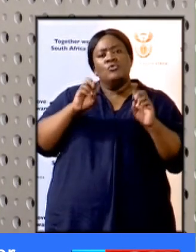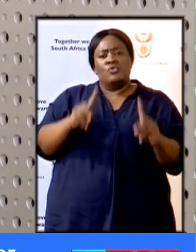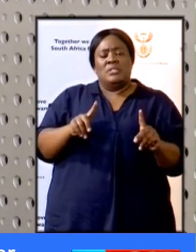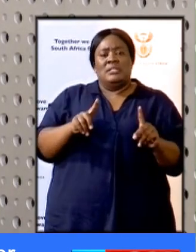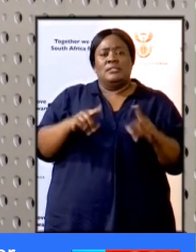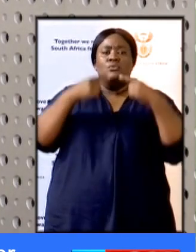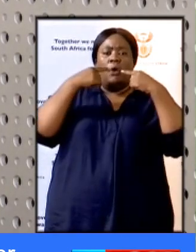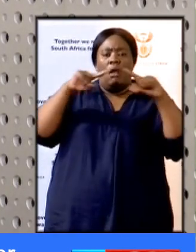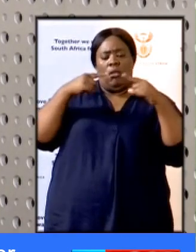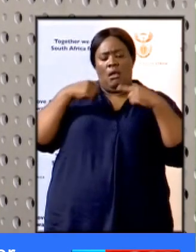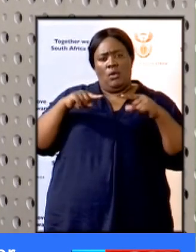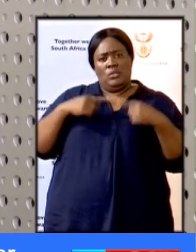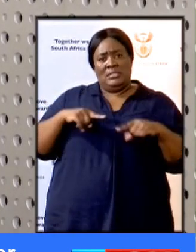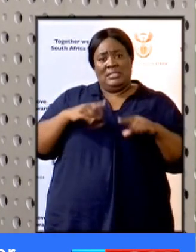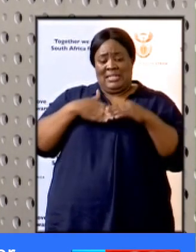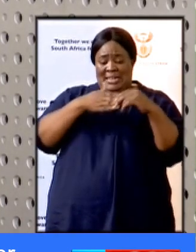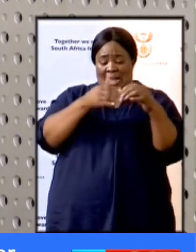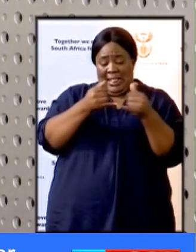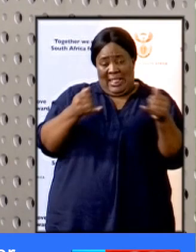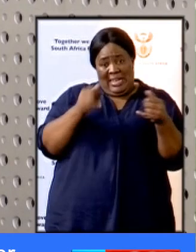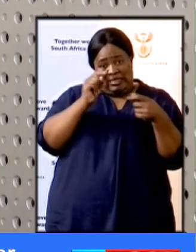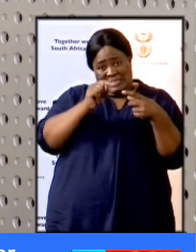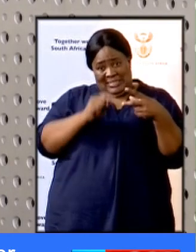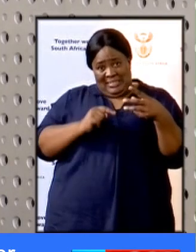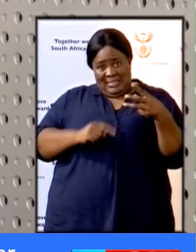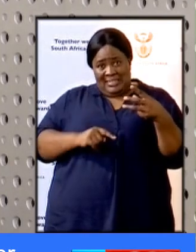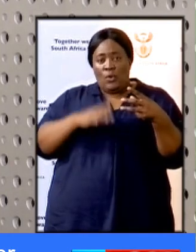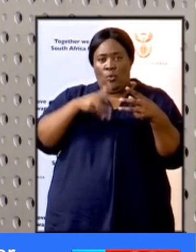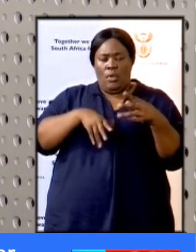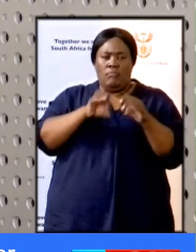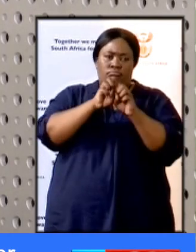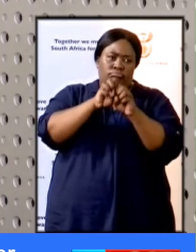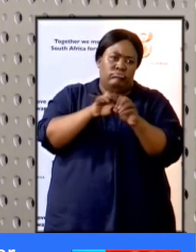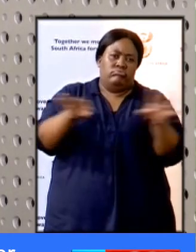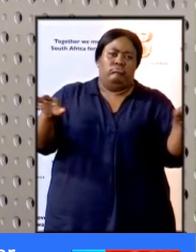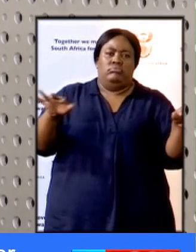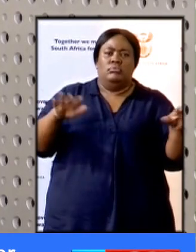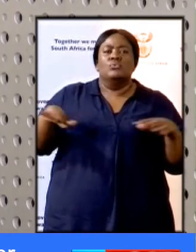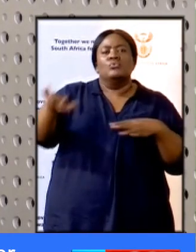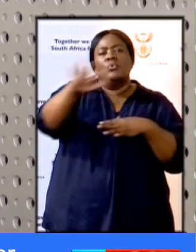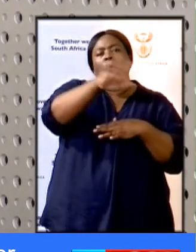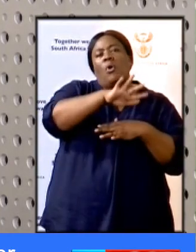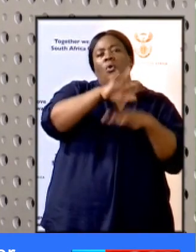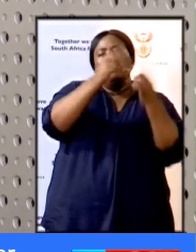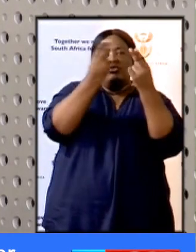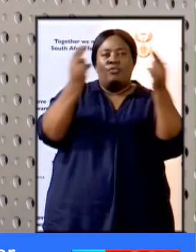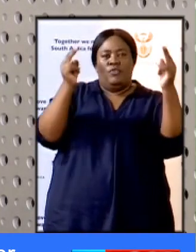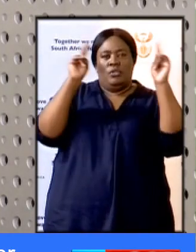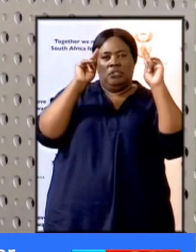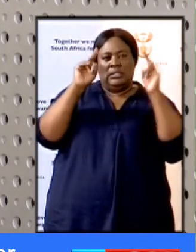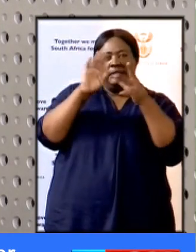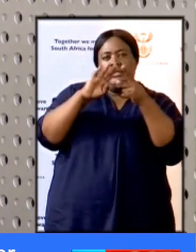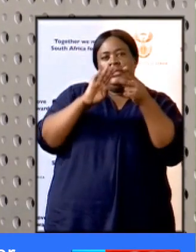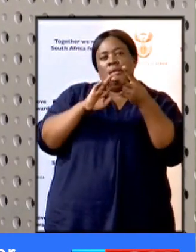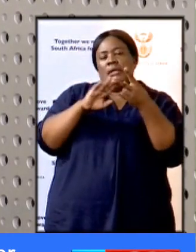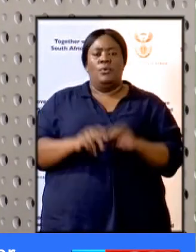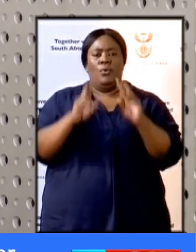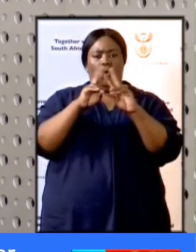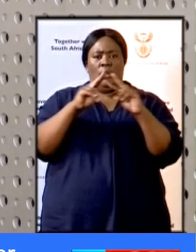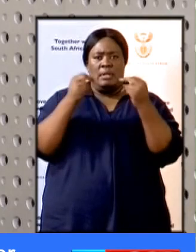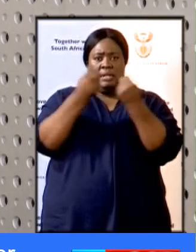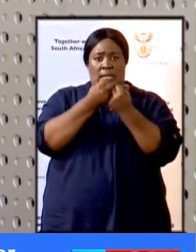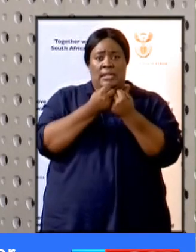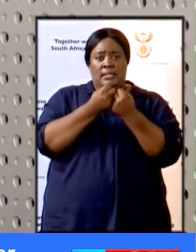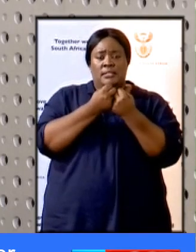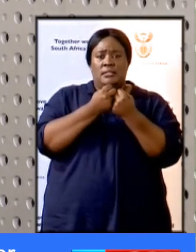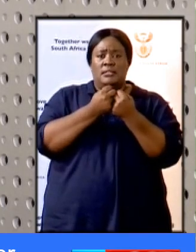these guidelines will be distributed formally to all universities, TVET, National Student Financial Aid